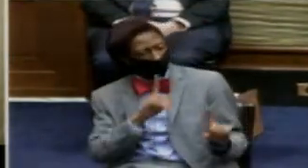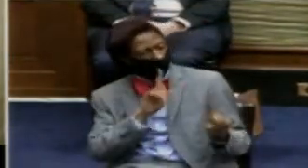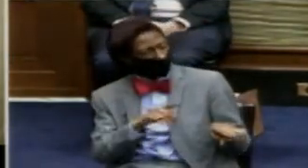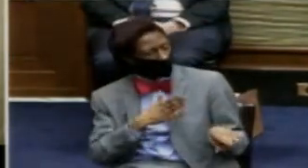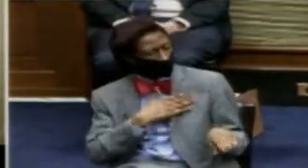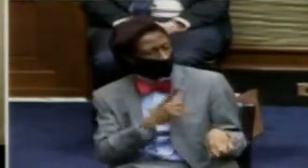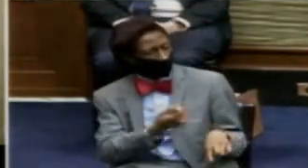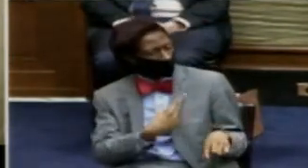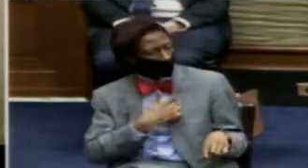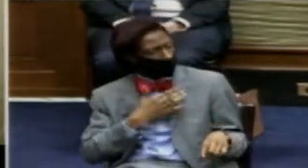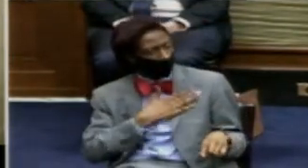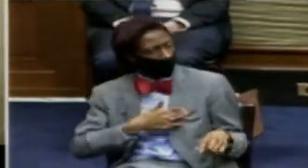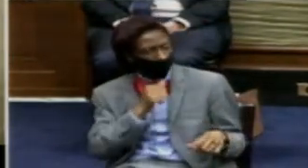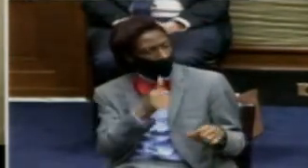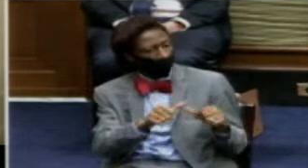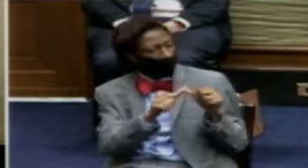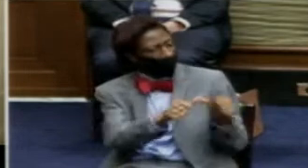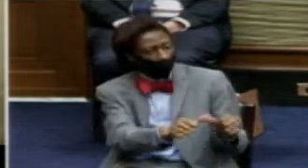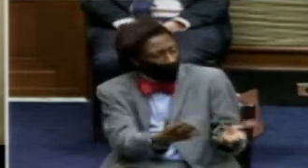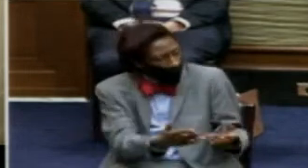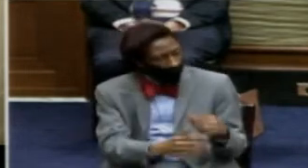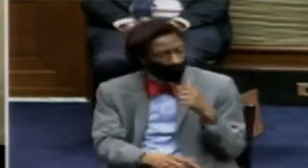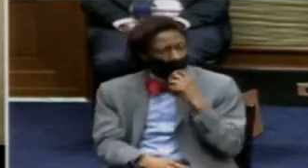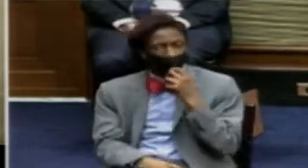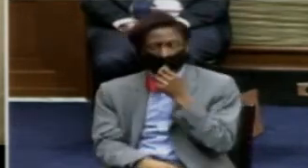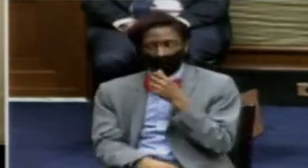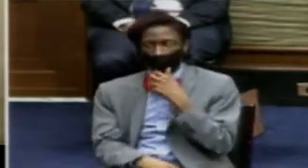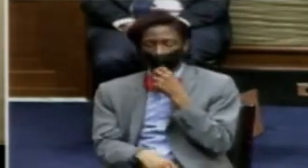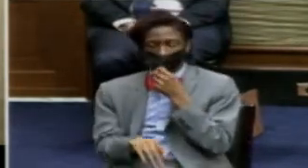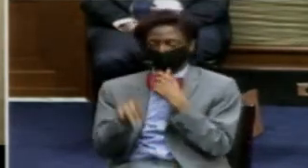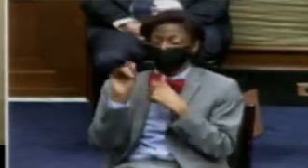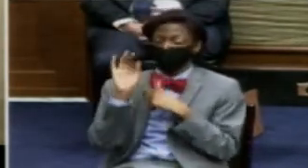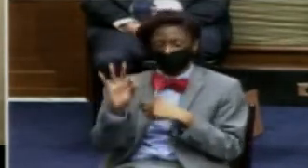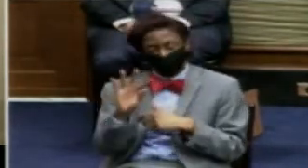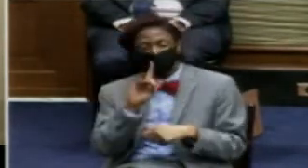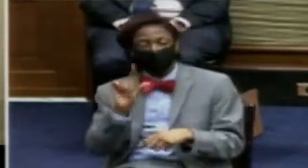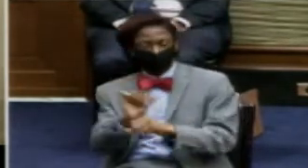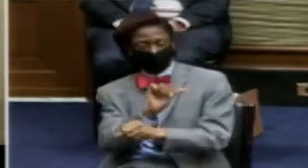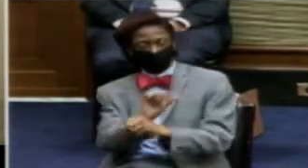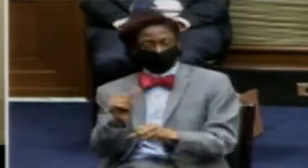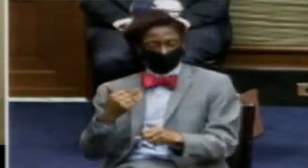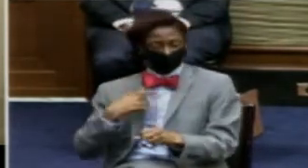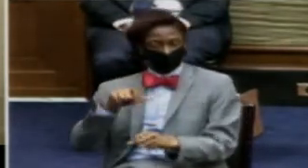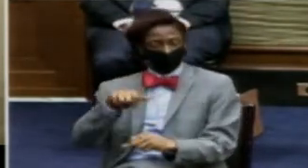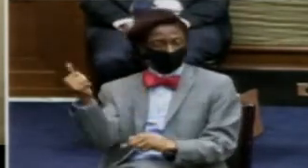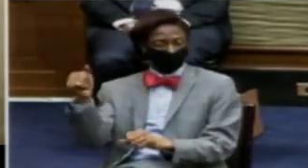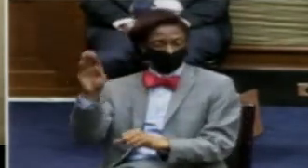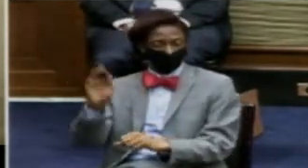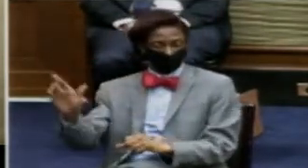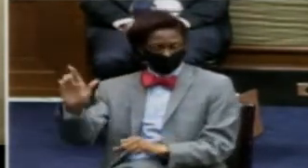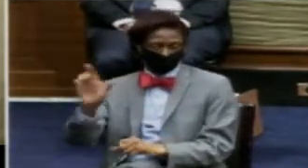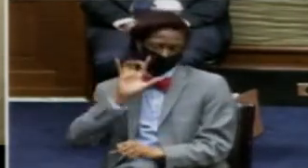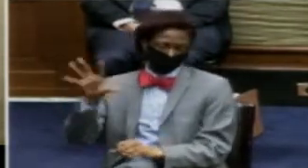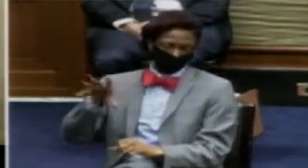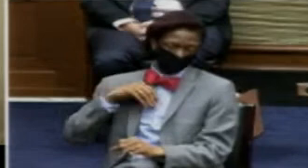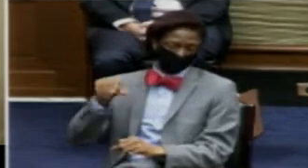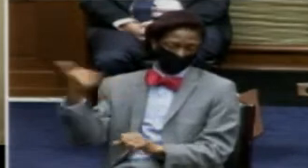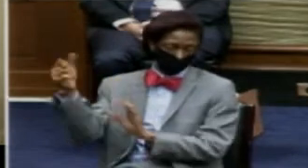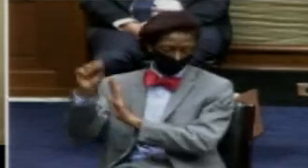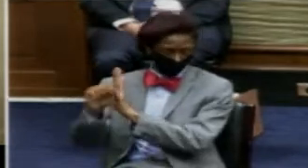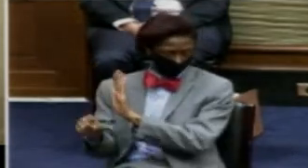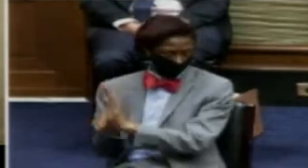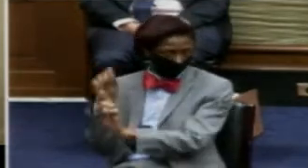question, so please don't continue. If there was another movement to admit another